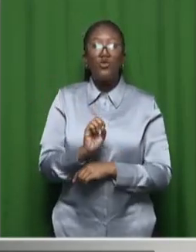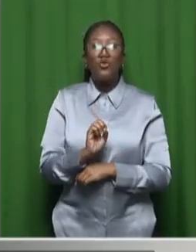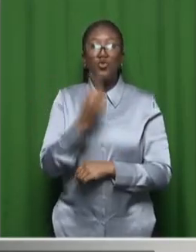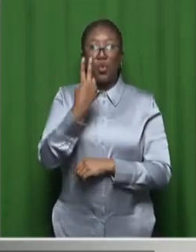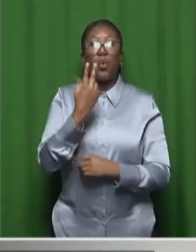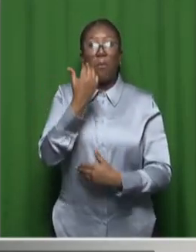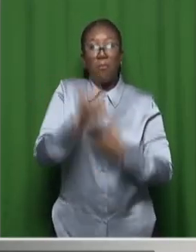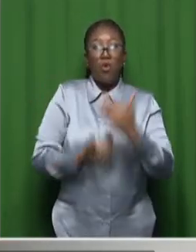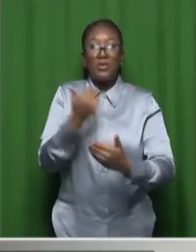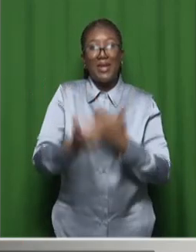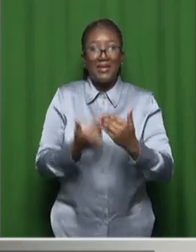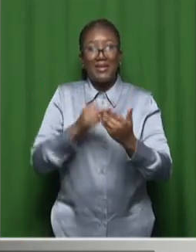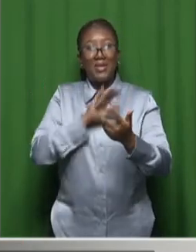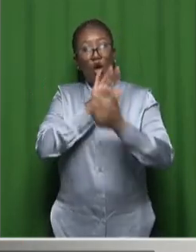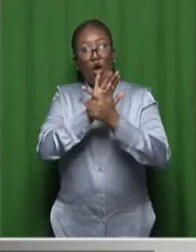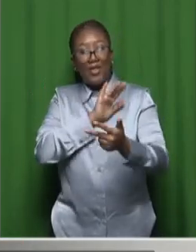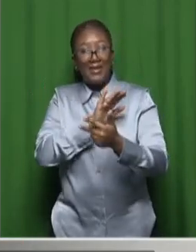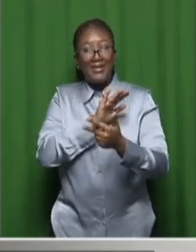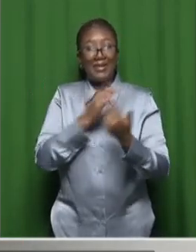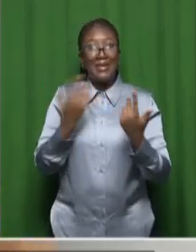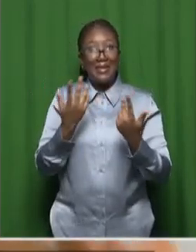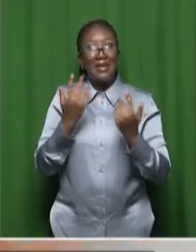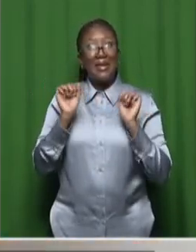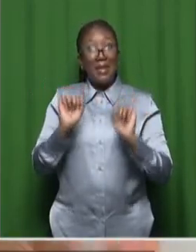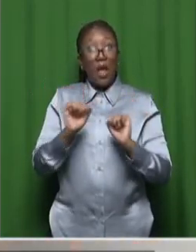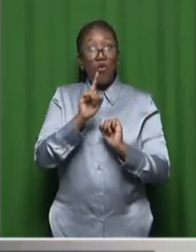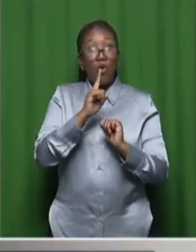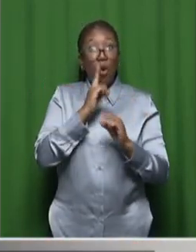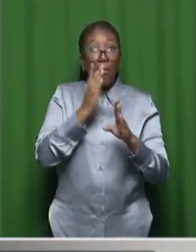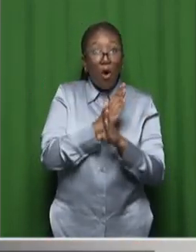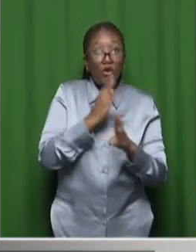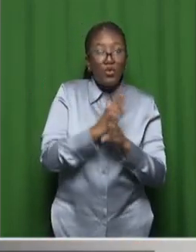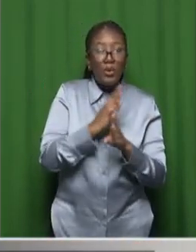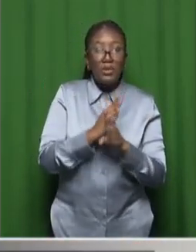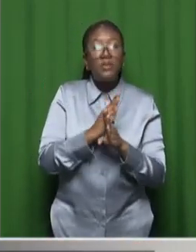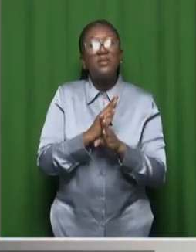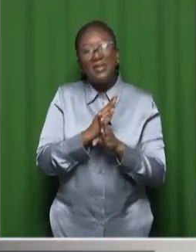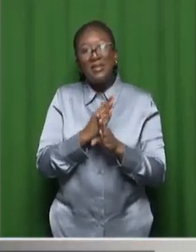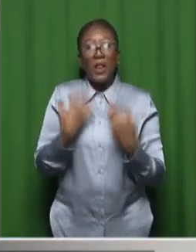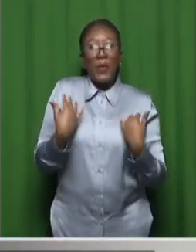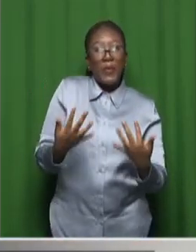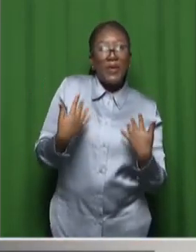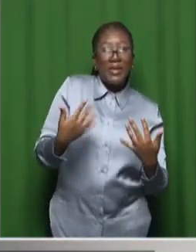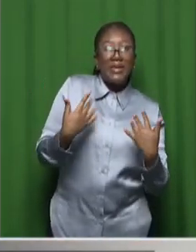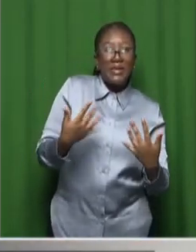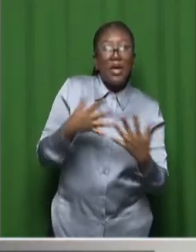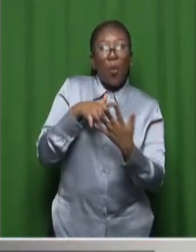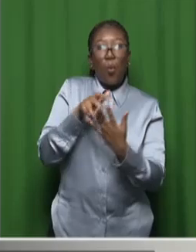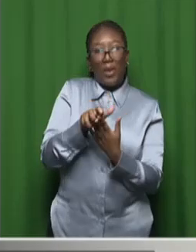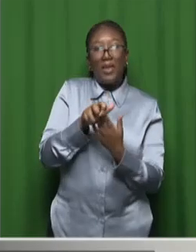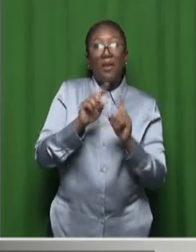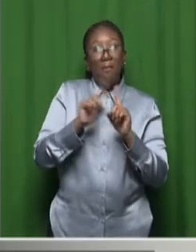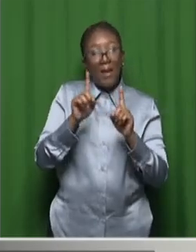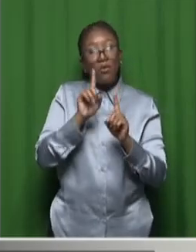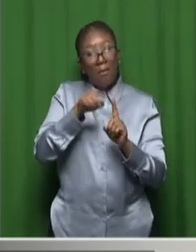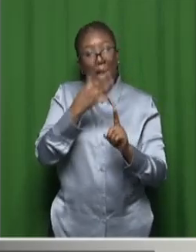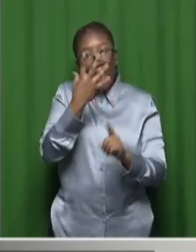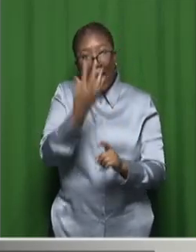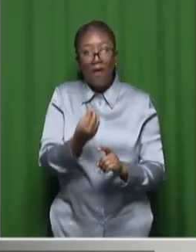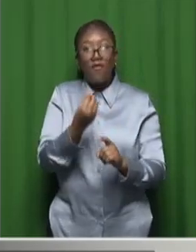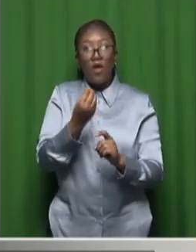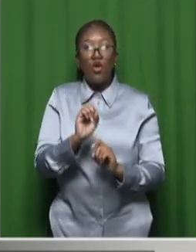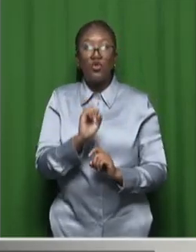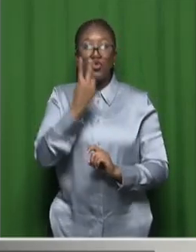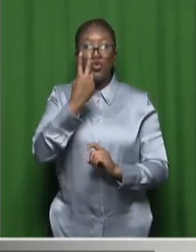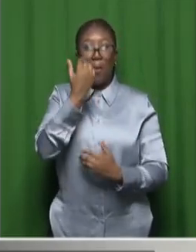So even if your password might actually be not a unique or strong password, but the two-factor authentication will be used